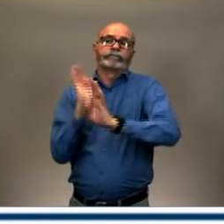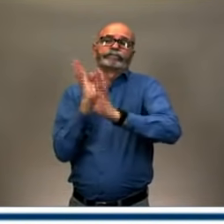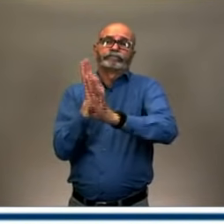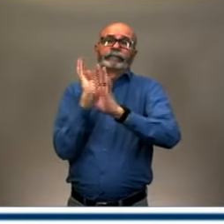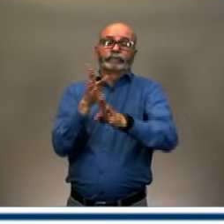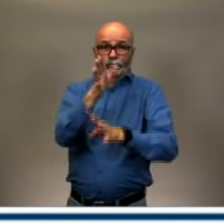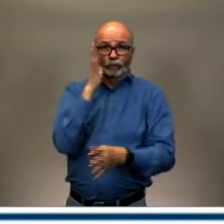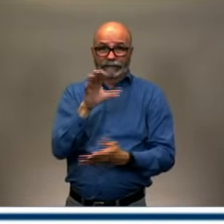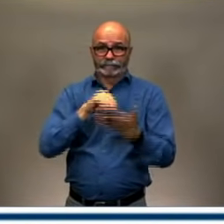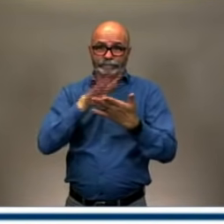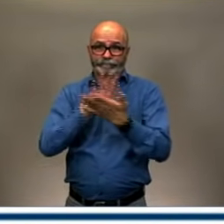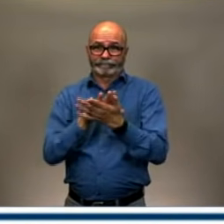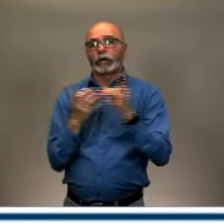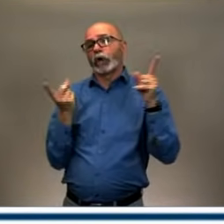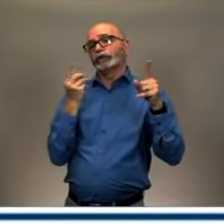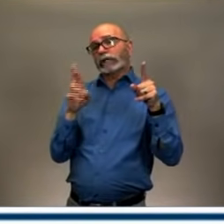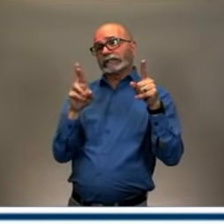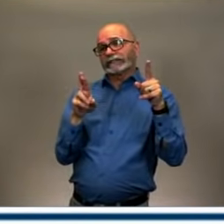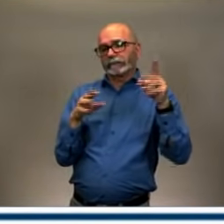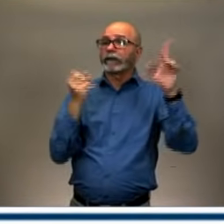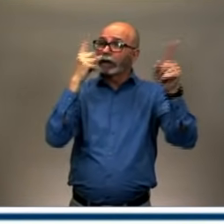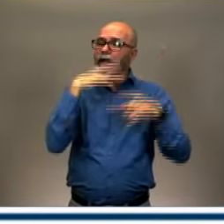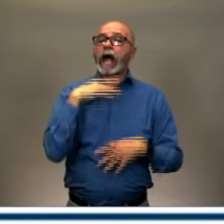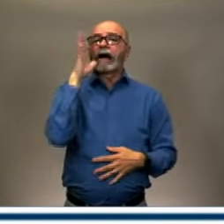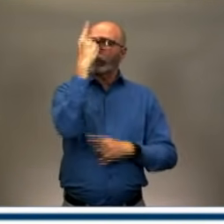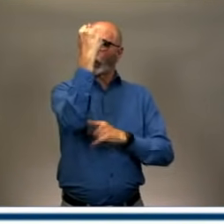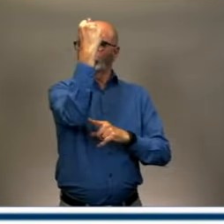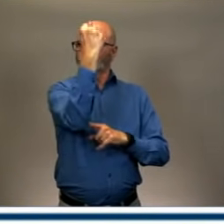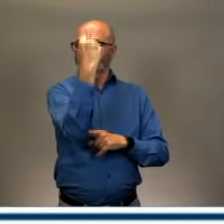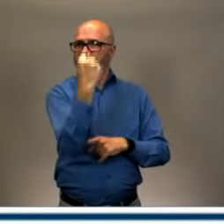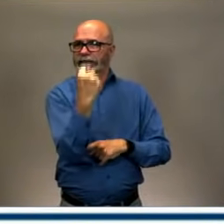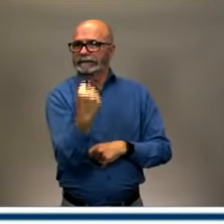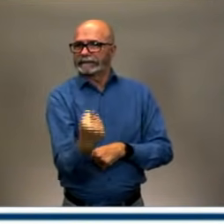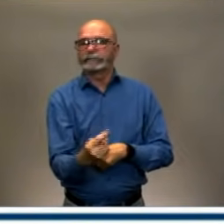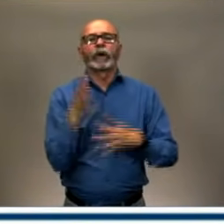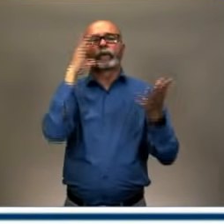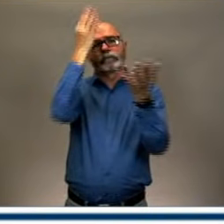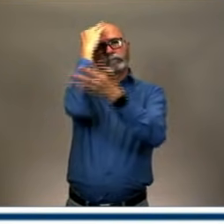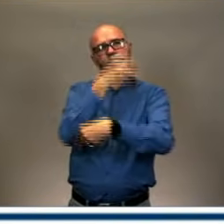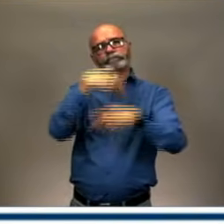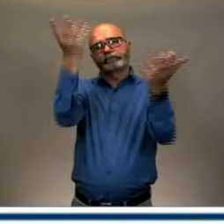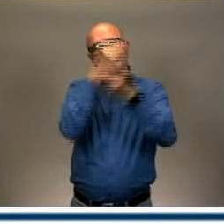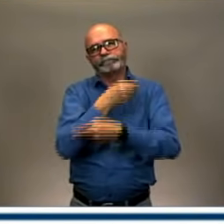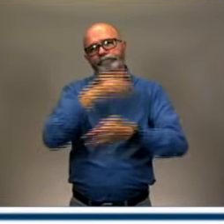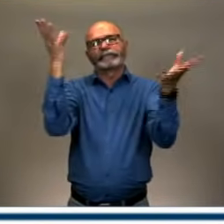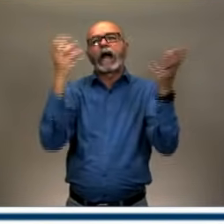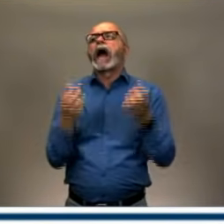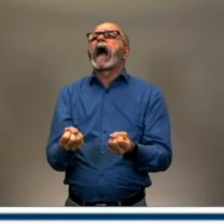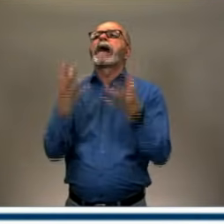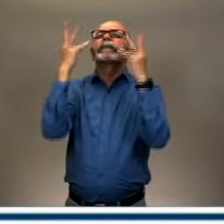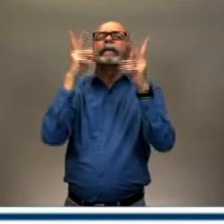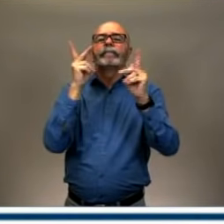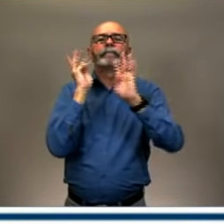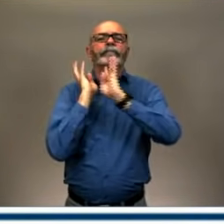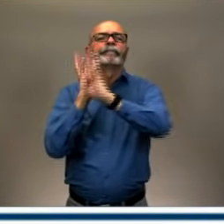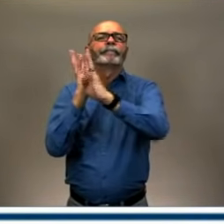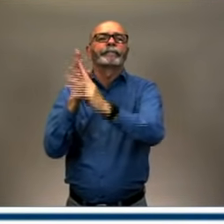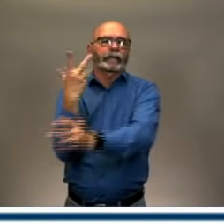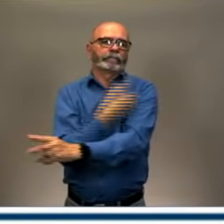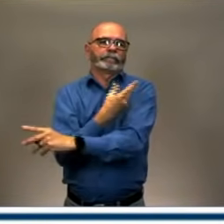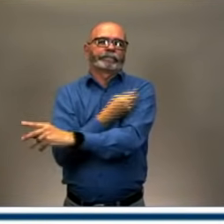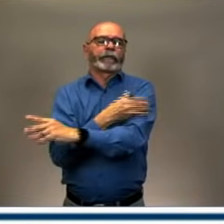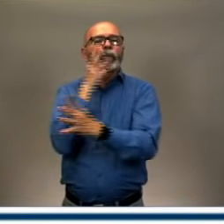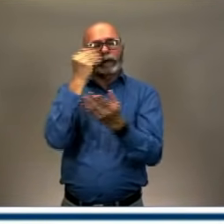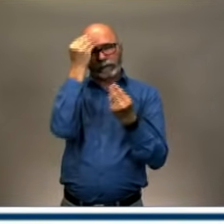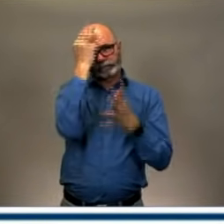every Tuesday. We'll be giving update on the vaccination numbers. Next question will go to Paul Legier with Radio Canada.